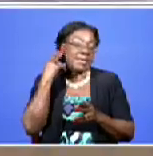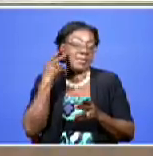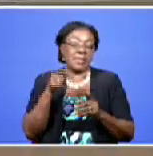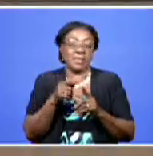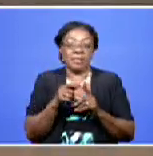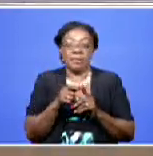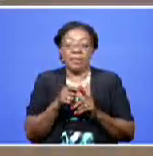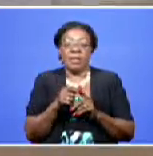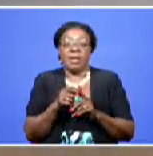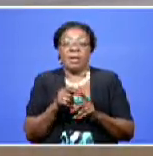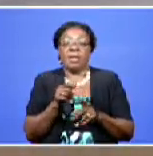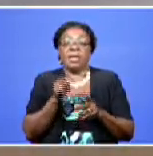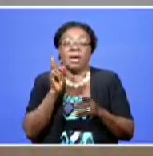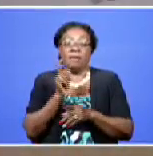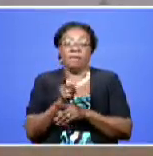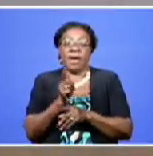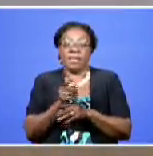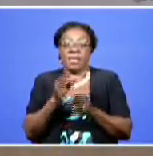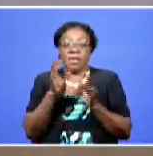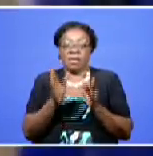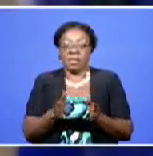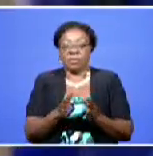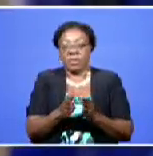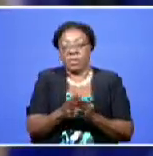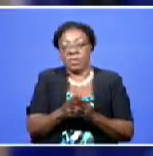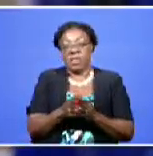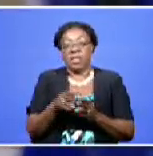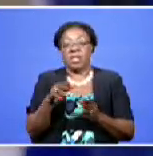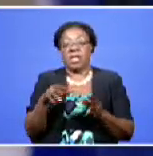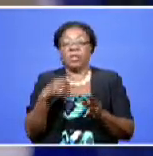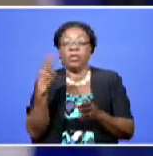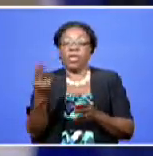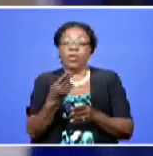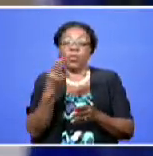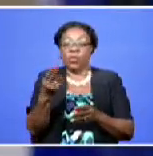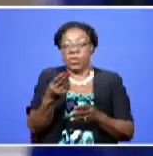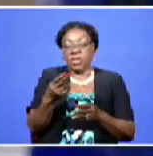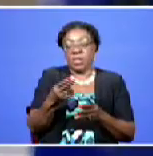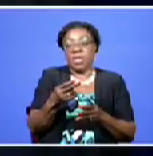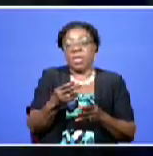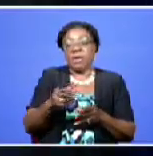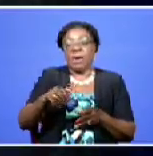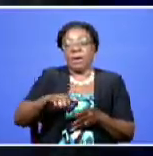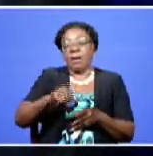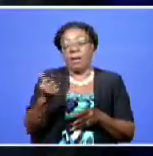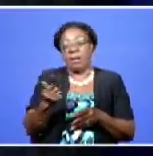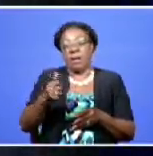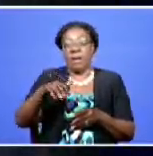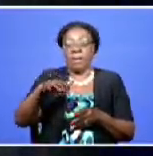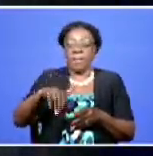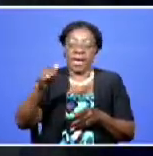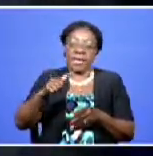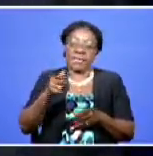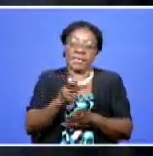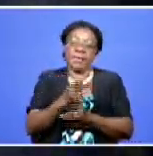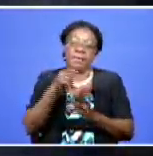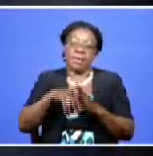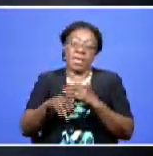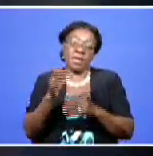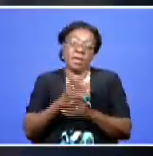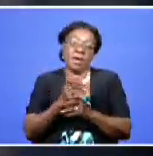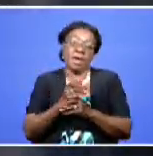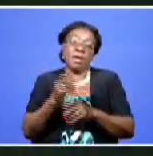the Bahamas advising customers to keep a reusable bag in your car so that you can have them handy each time you go to the